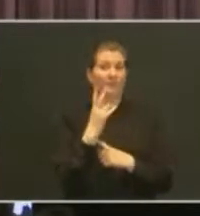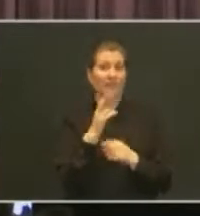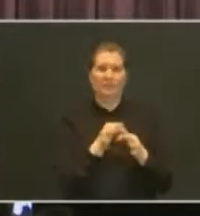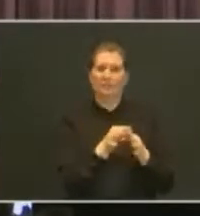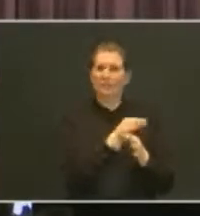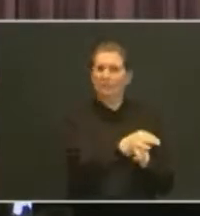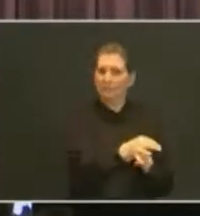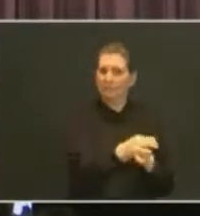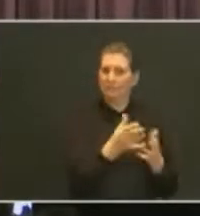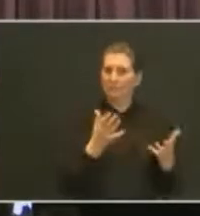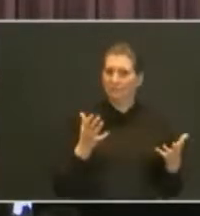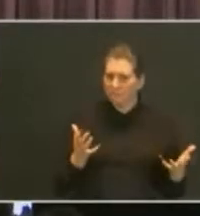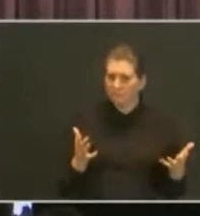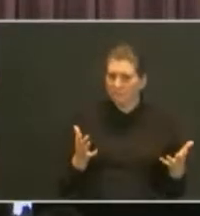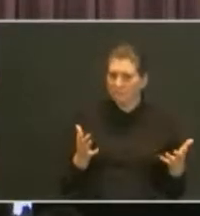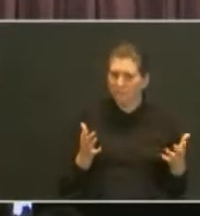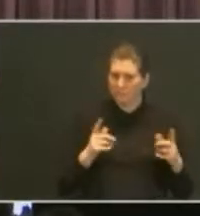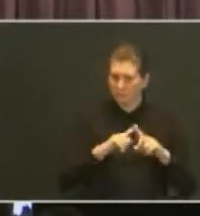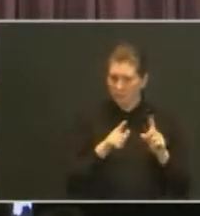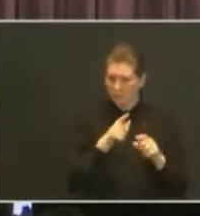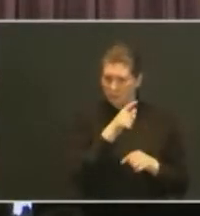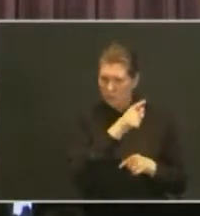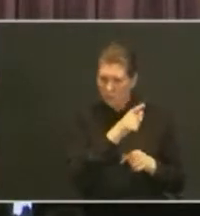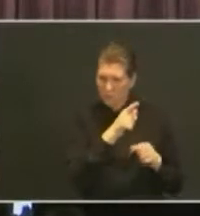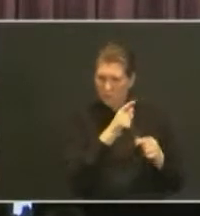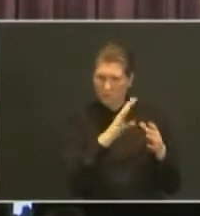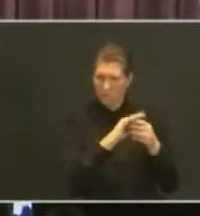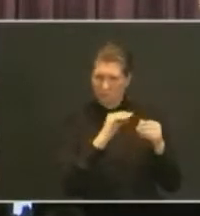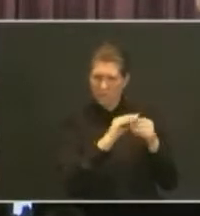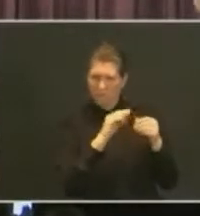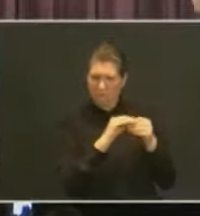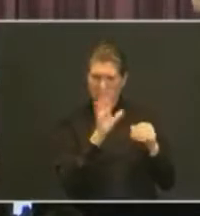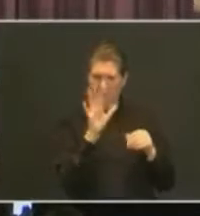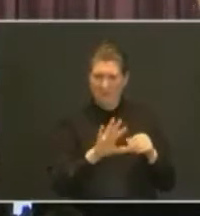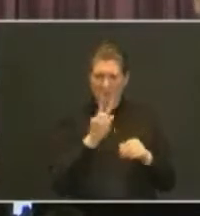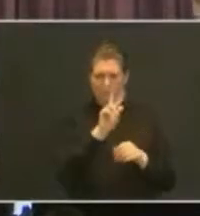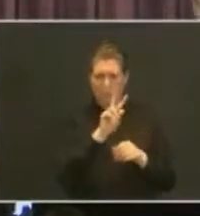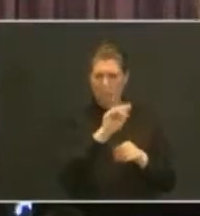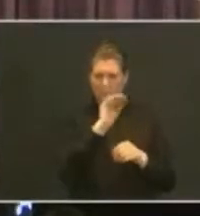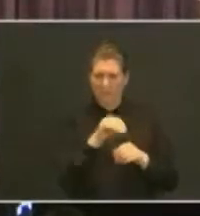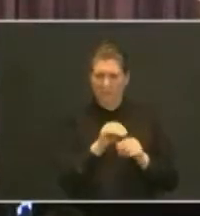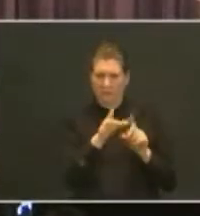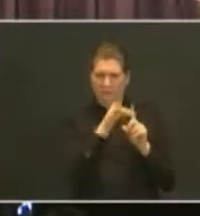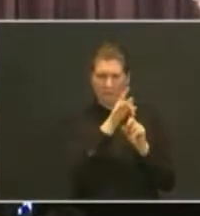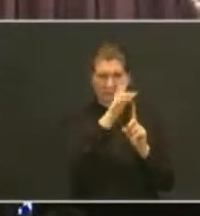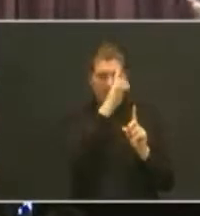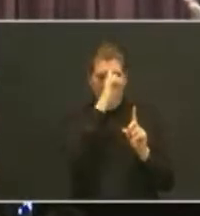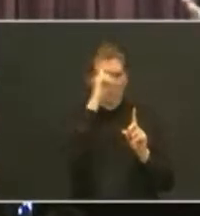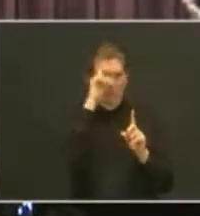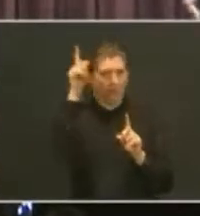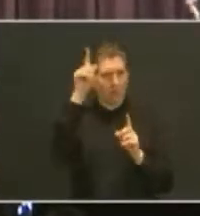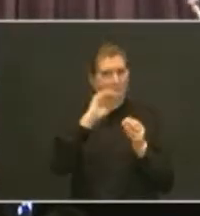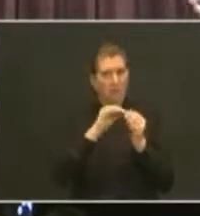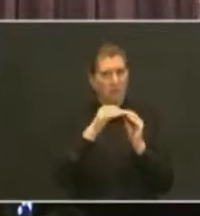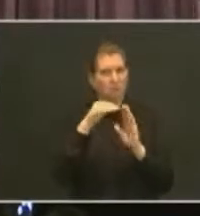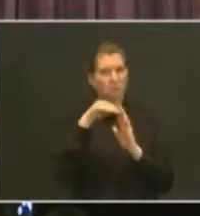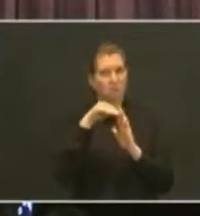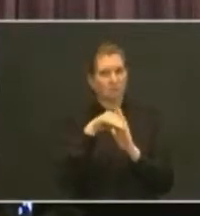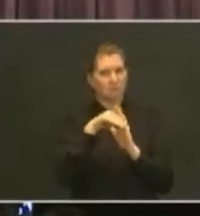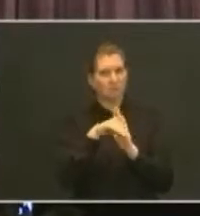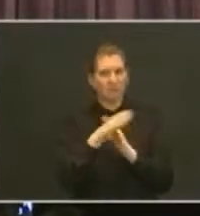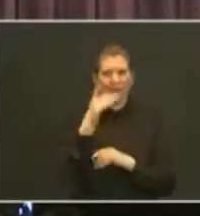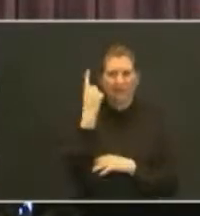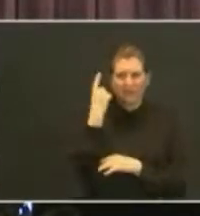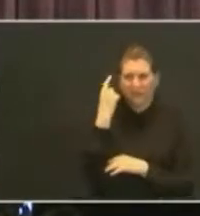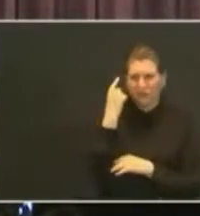the 2%, hovering around 2% infection rate, the hospital rates are down, all those things we talked about a year ago that you wanted to